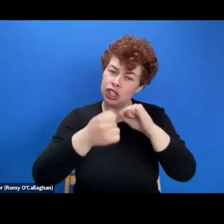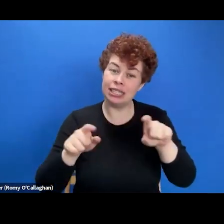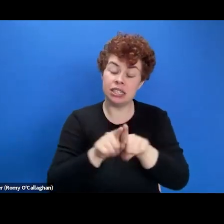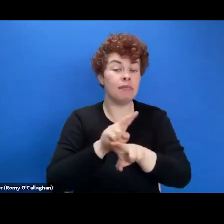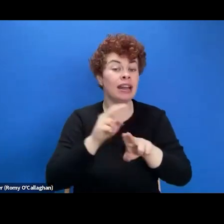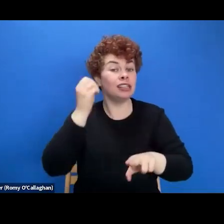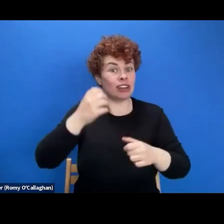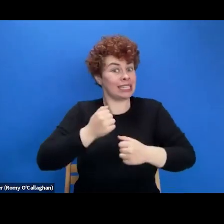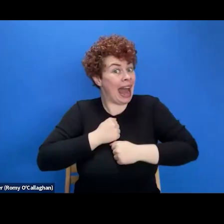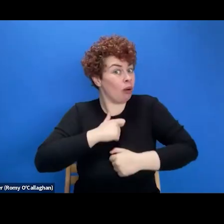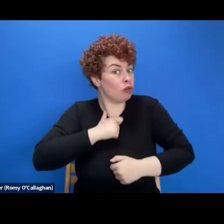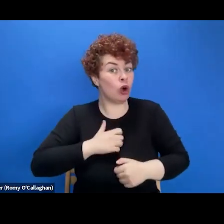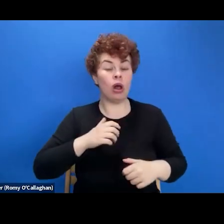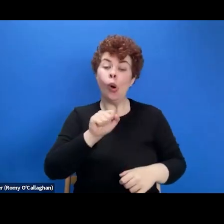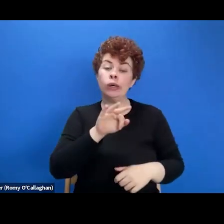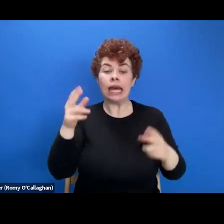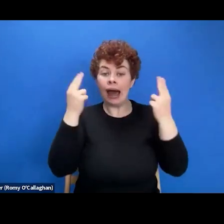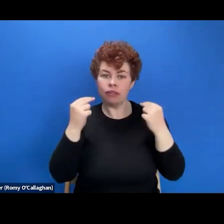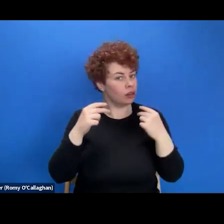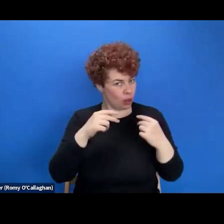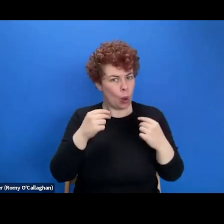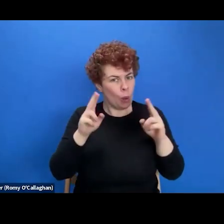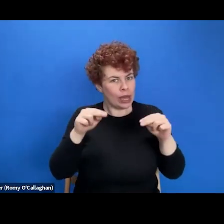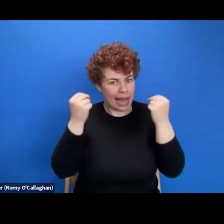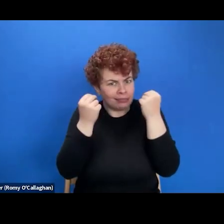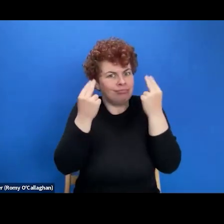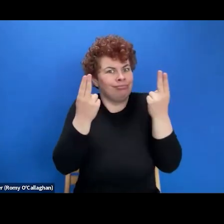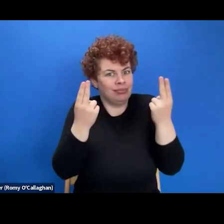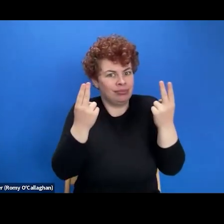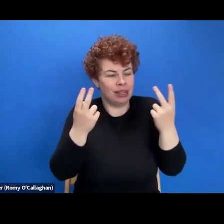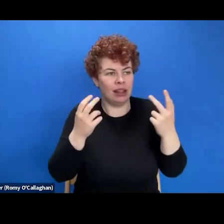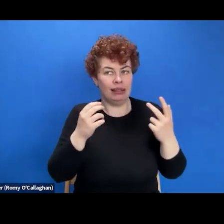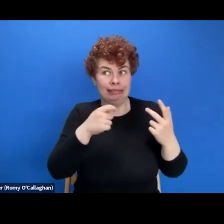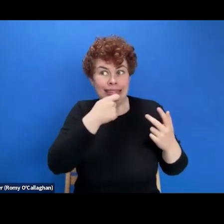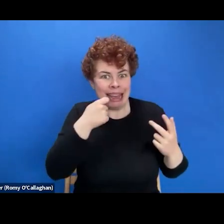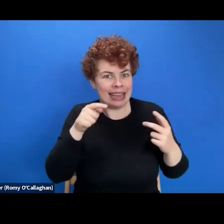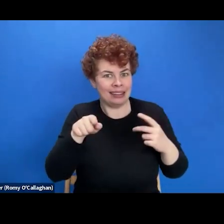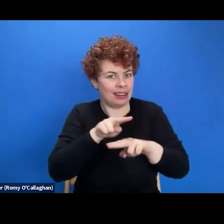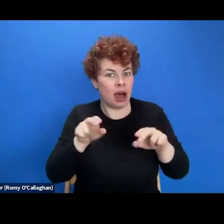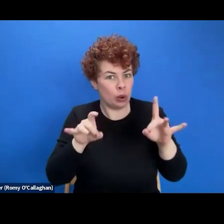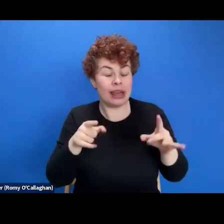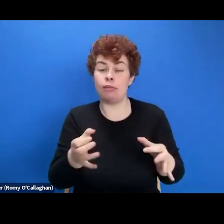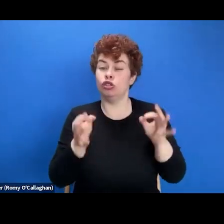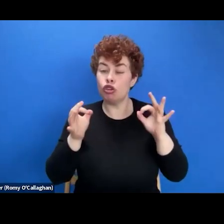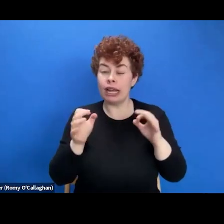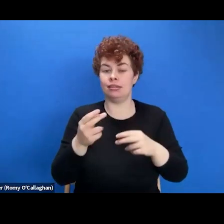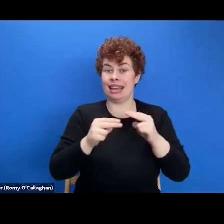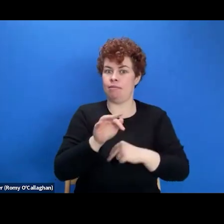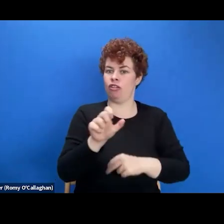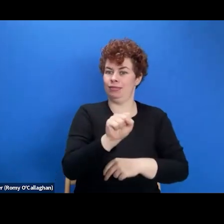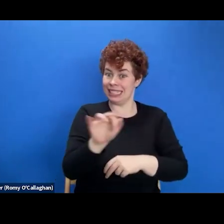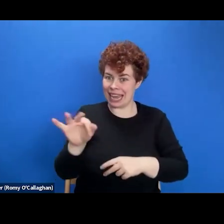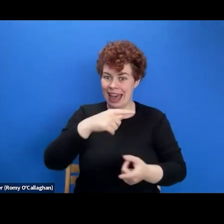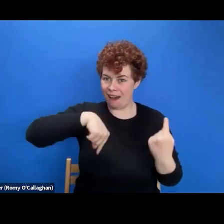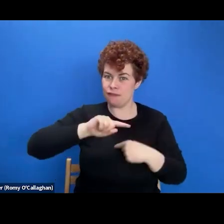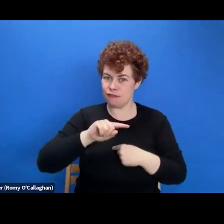forget our role as staff, even sometimes challenging that discomfort of maybe naming it. So I think that that was really great that it came from staff. We